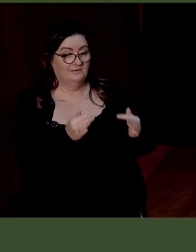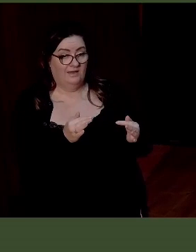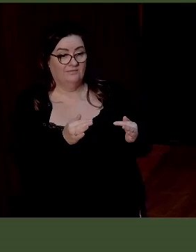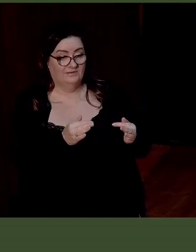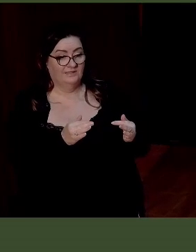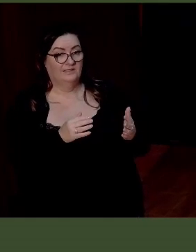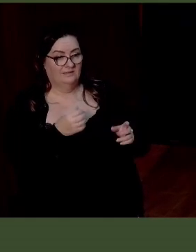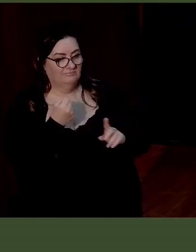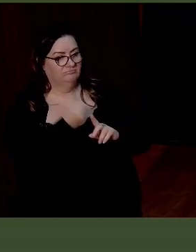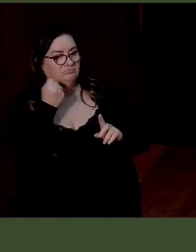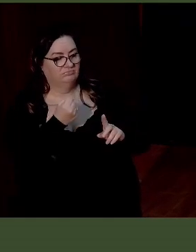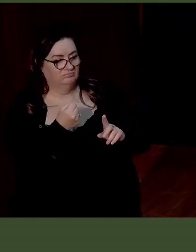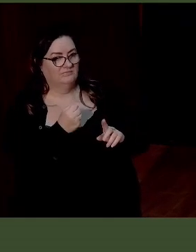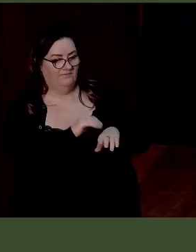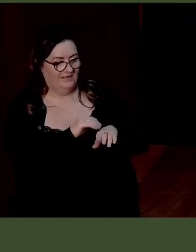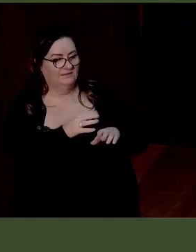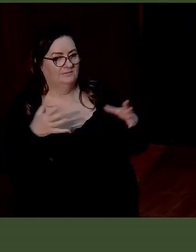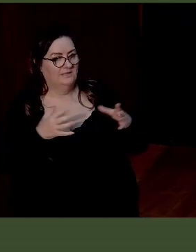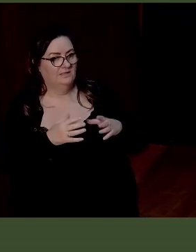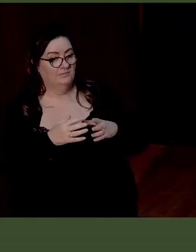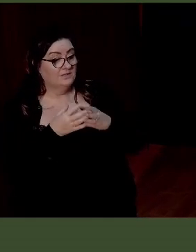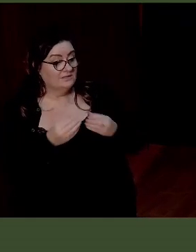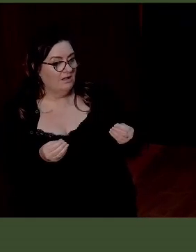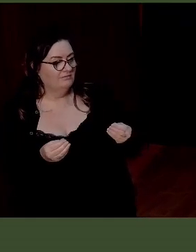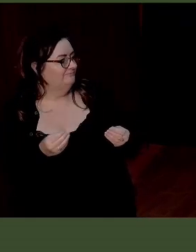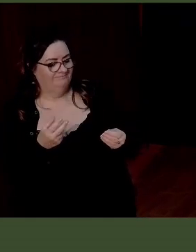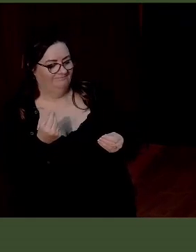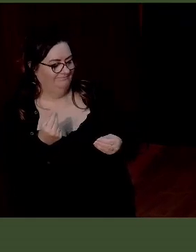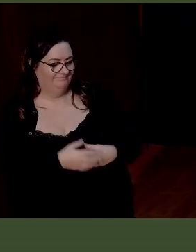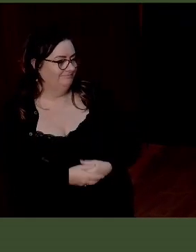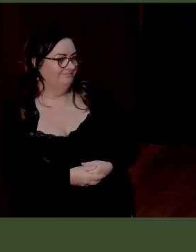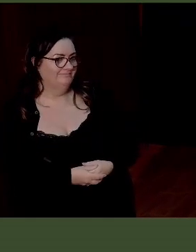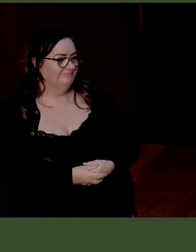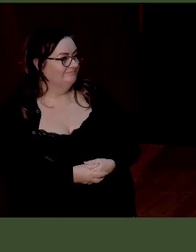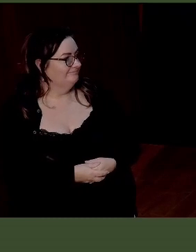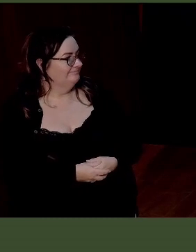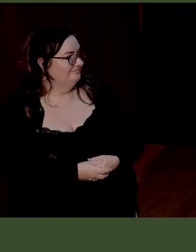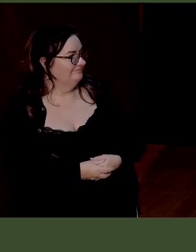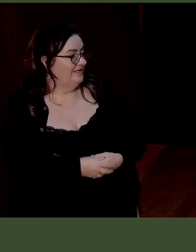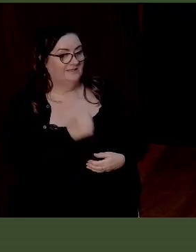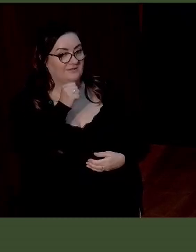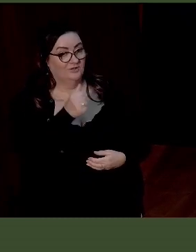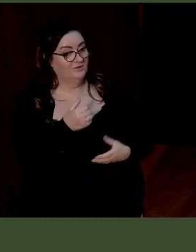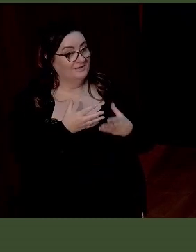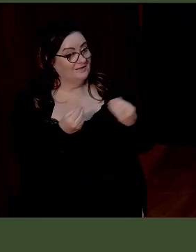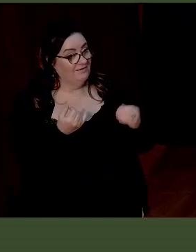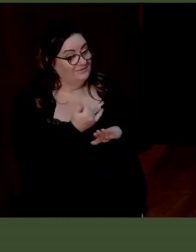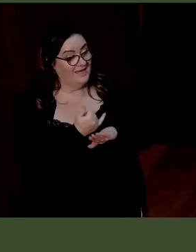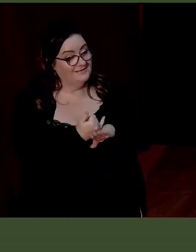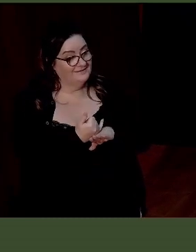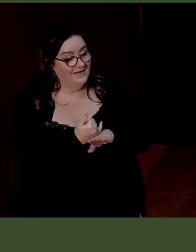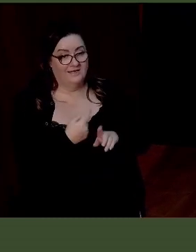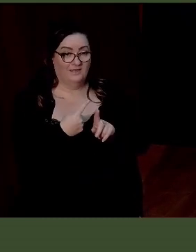a dramatic impact on the problem, but it did not solve it. And of course, it hasn't been solved yet. And on